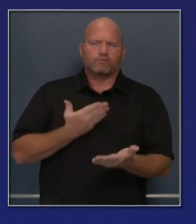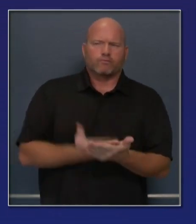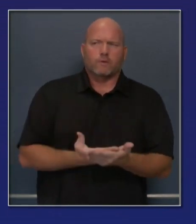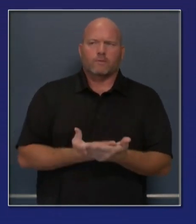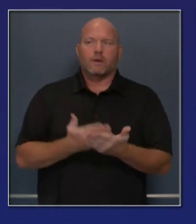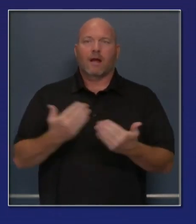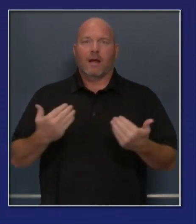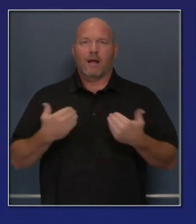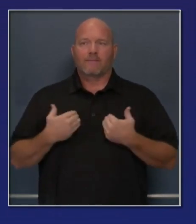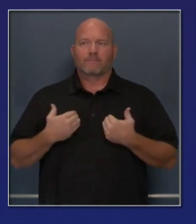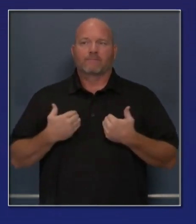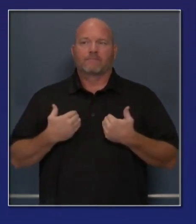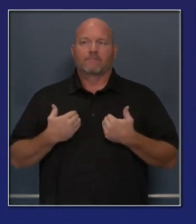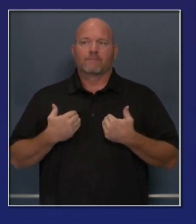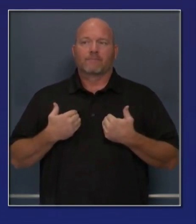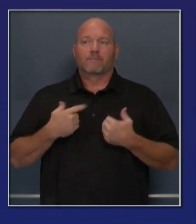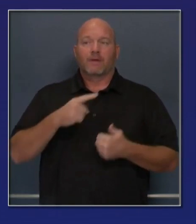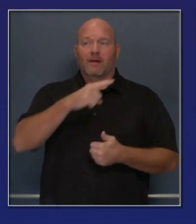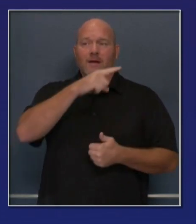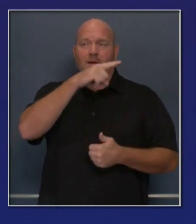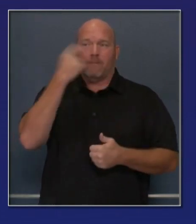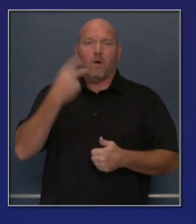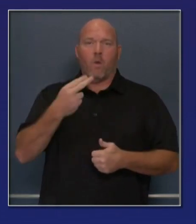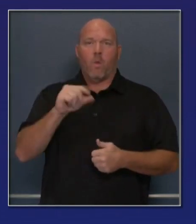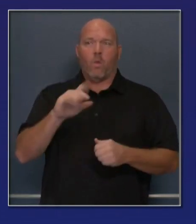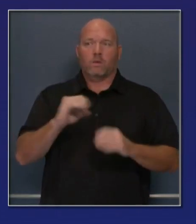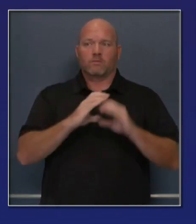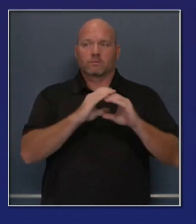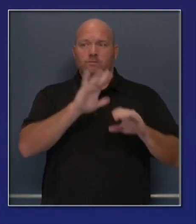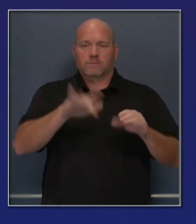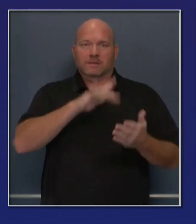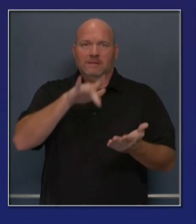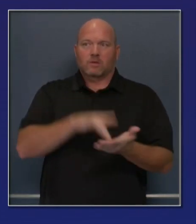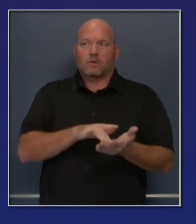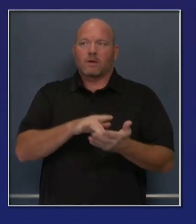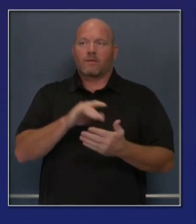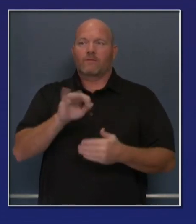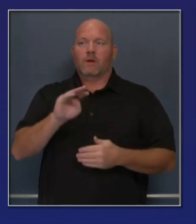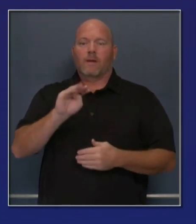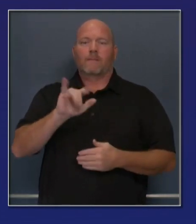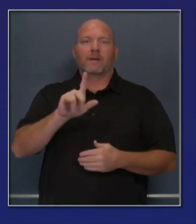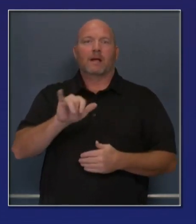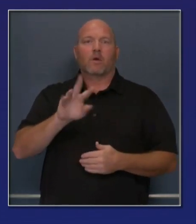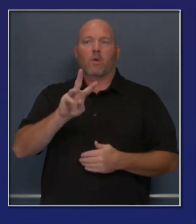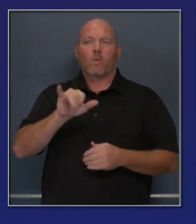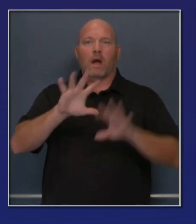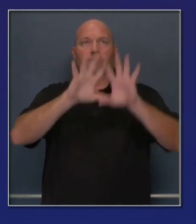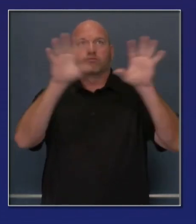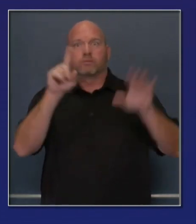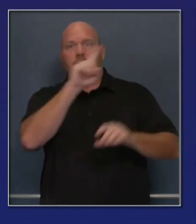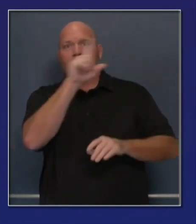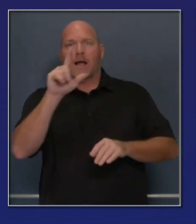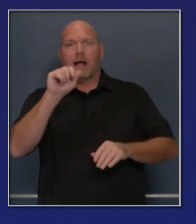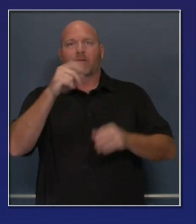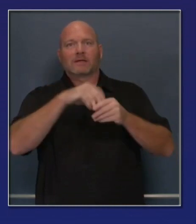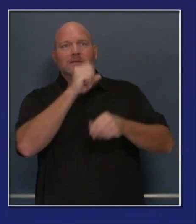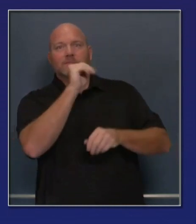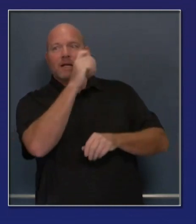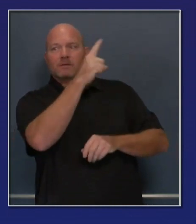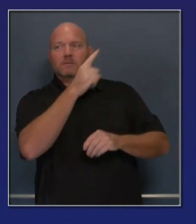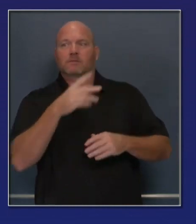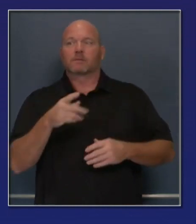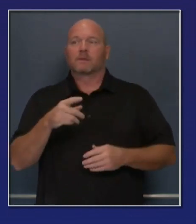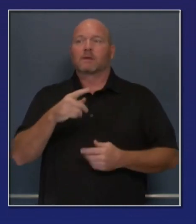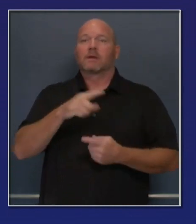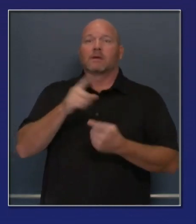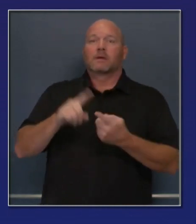a supermassive black hole at the center of the Milky Way. And she shared this prize with Dr. Reinhard Genzel, a professor emeritus